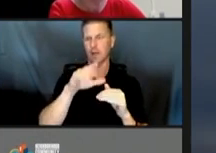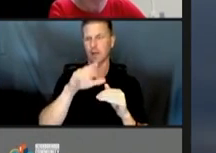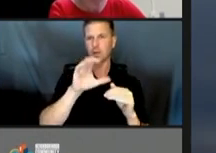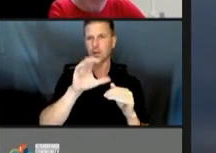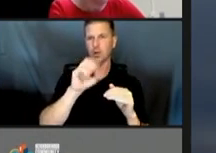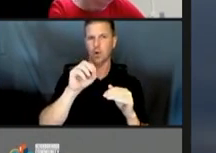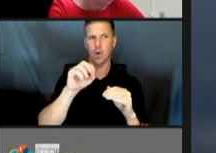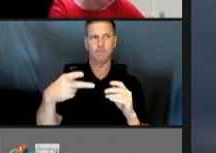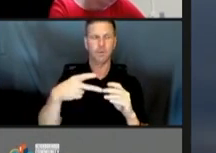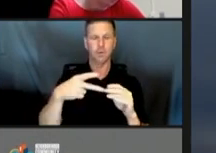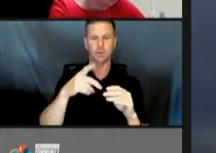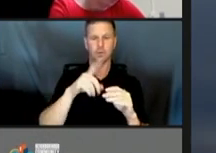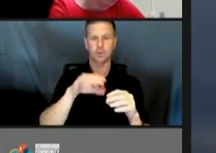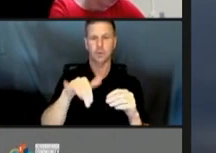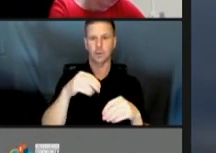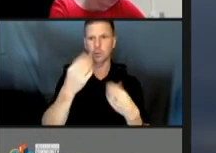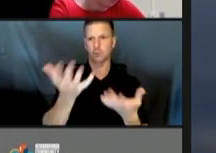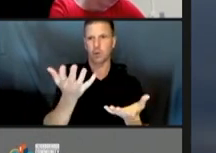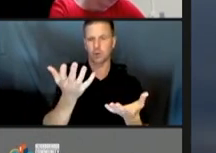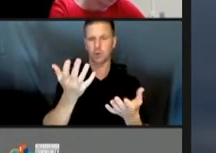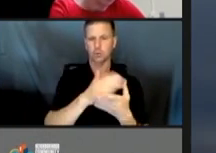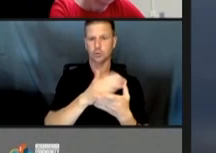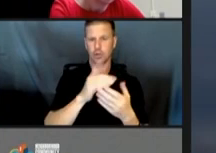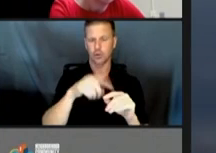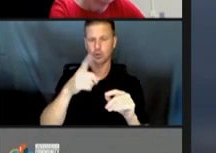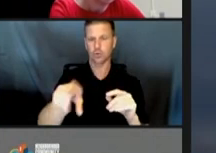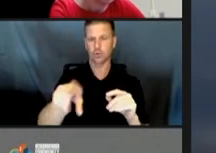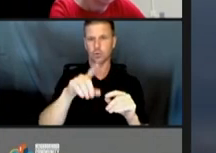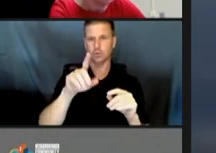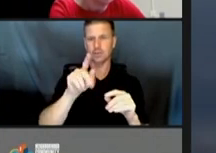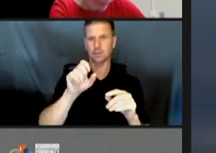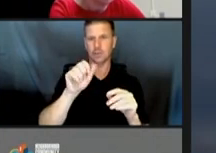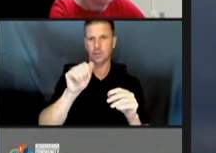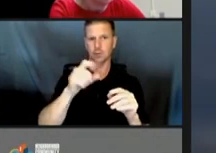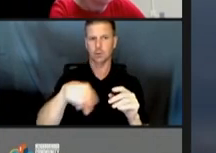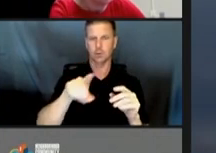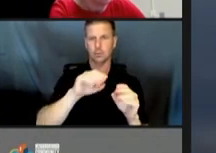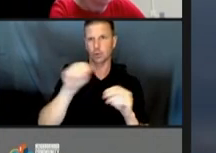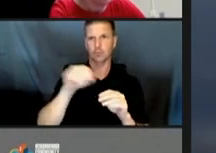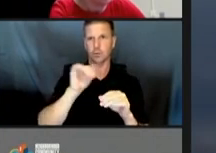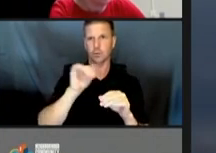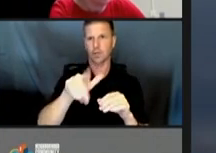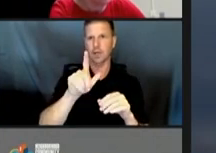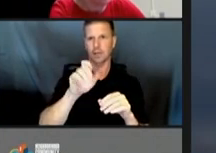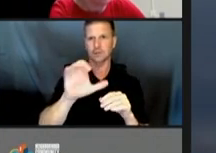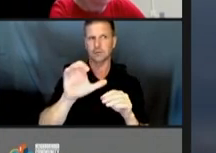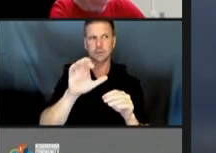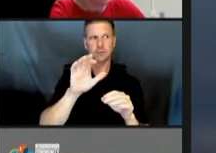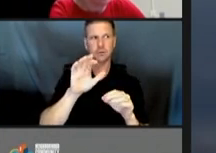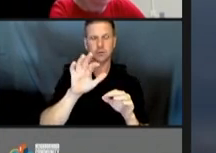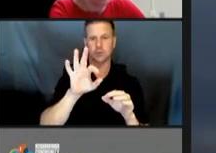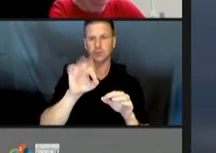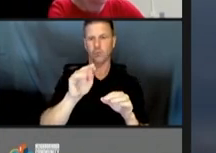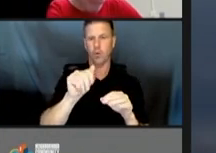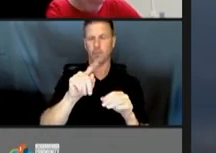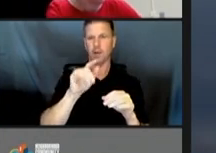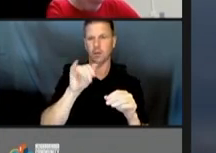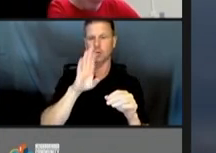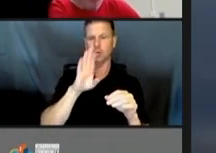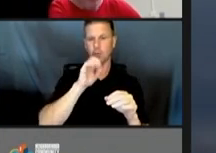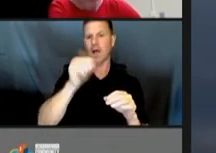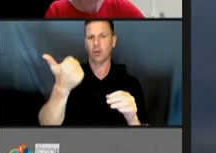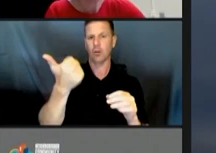provide shares to those tenants as they move it into that LEC format would be another